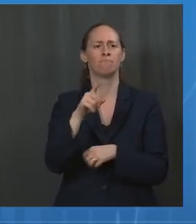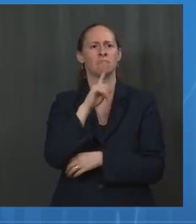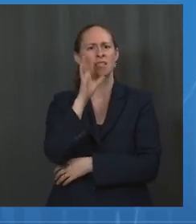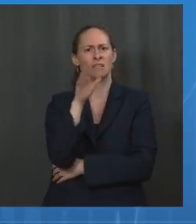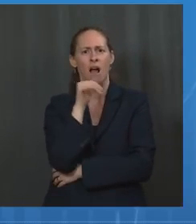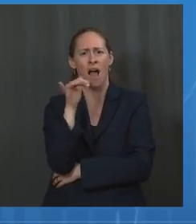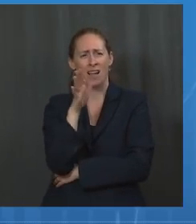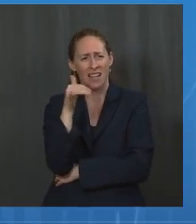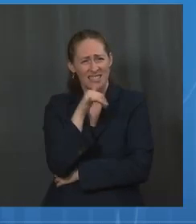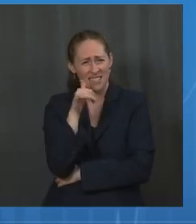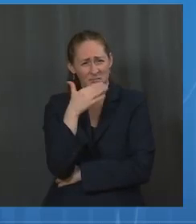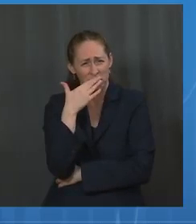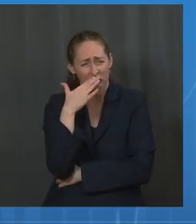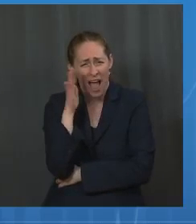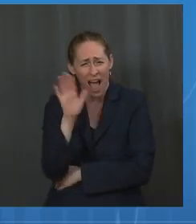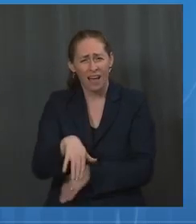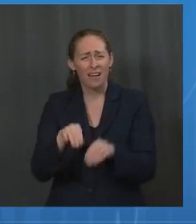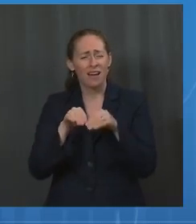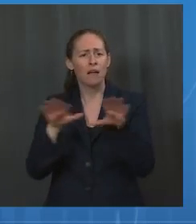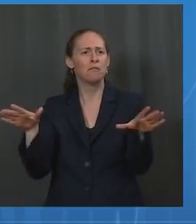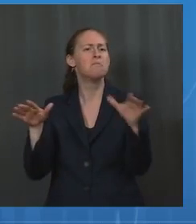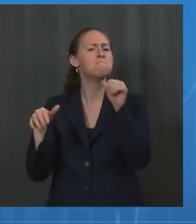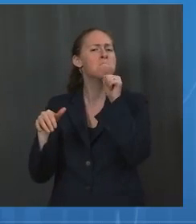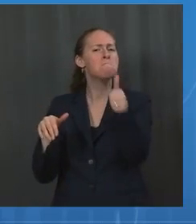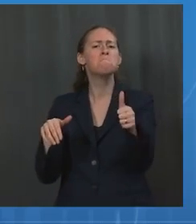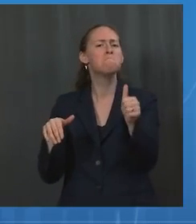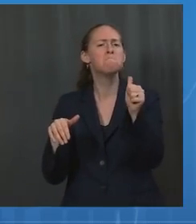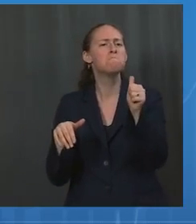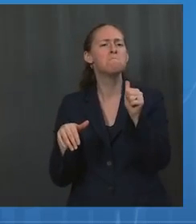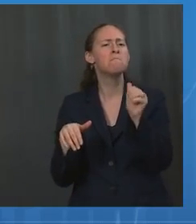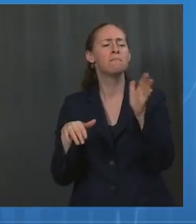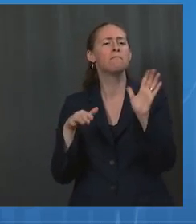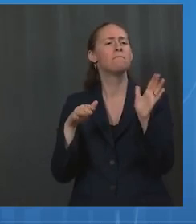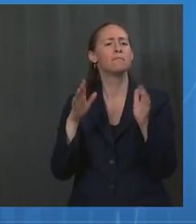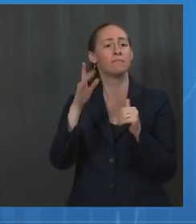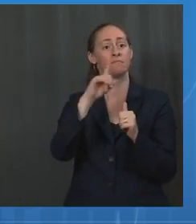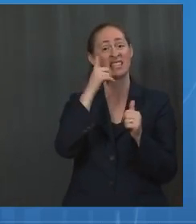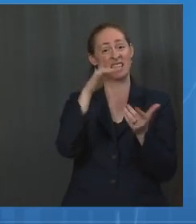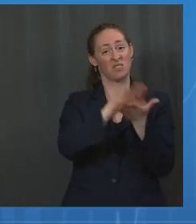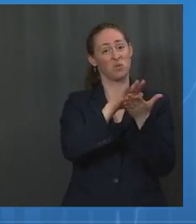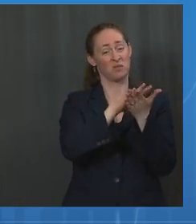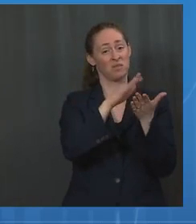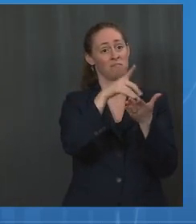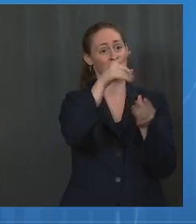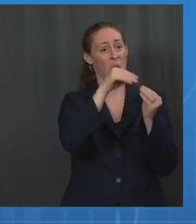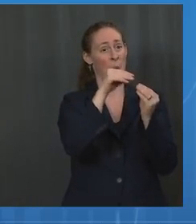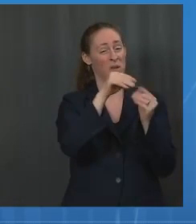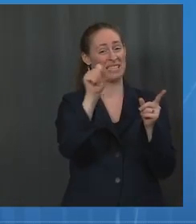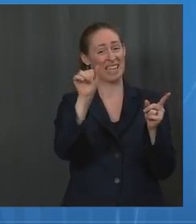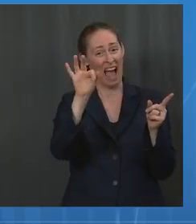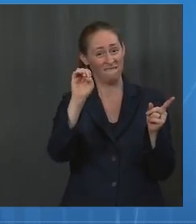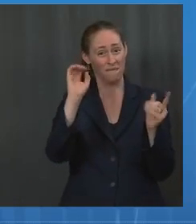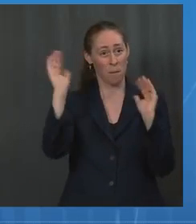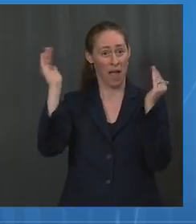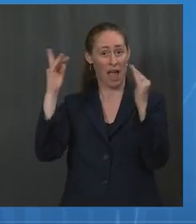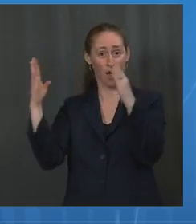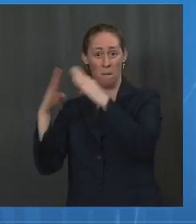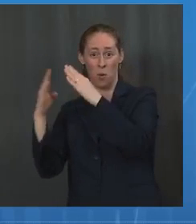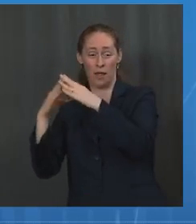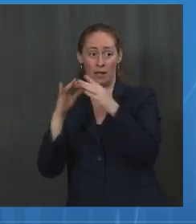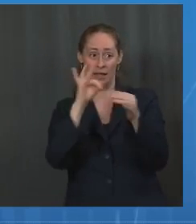schools, and in fact, that schools tend to be safer places for our children than the communities in terms of COVID spread.